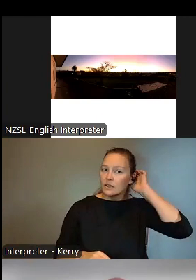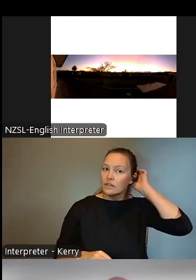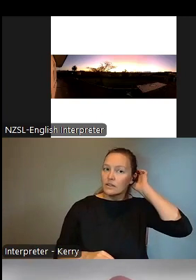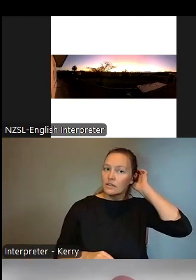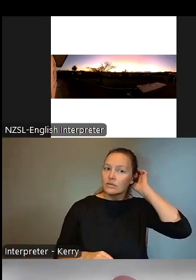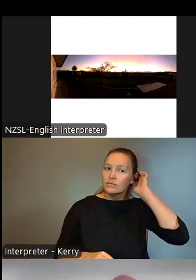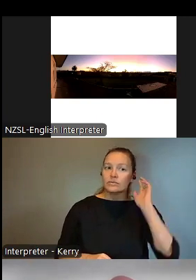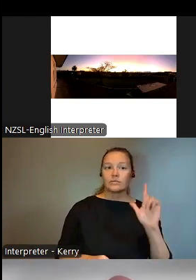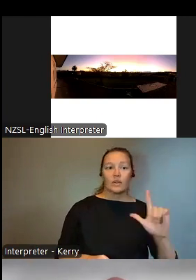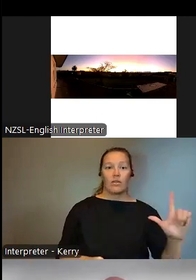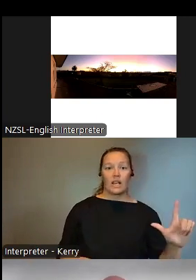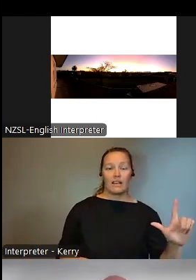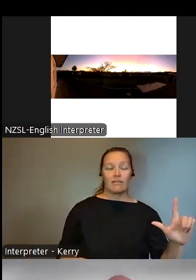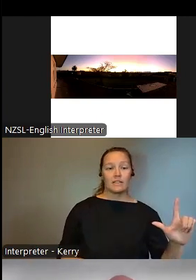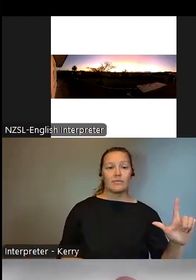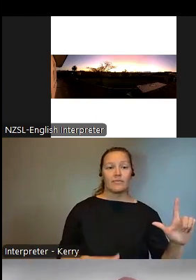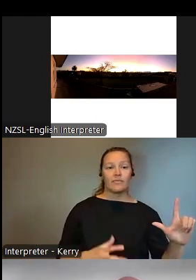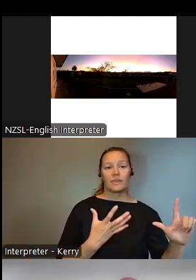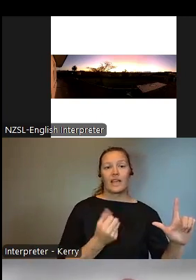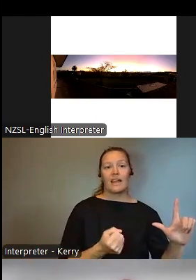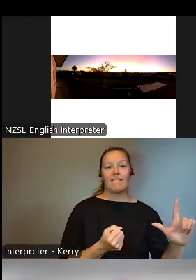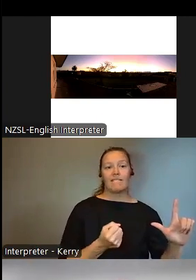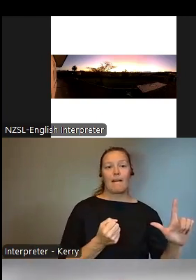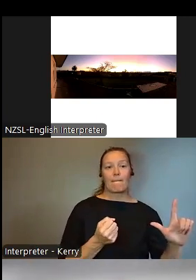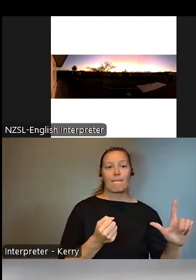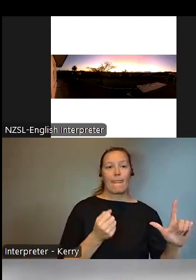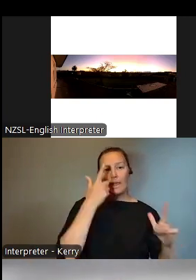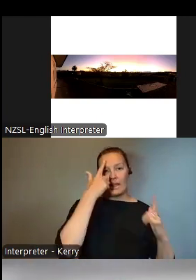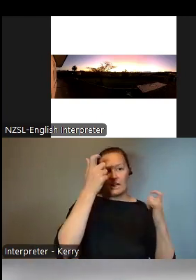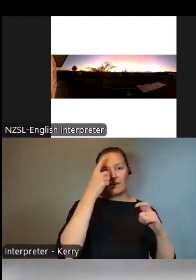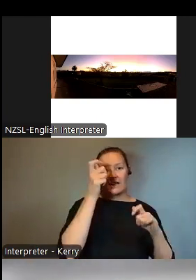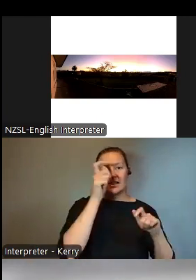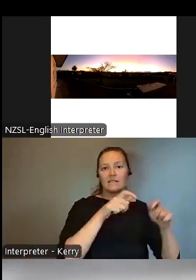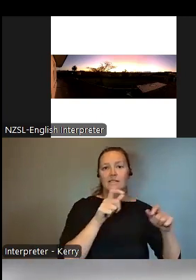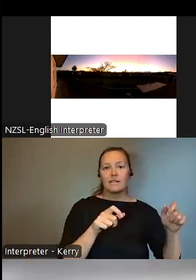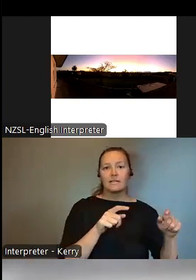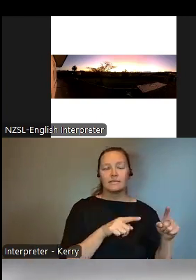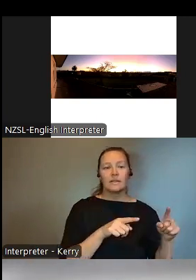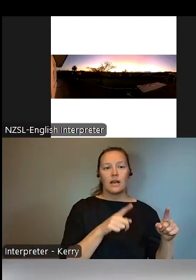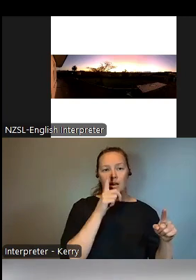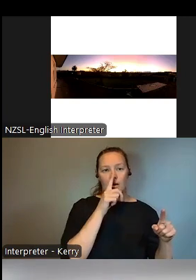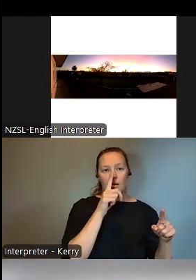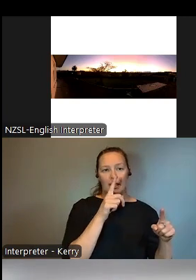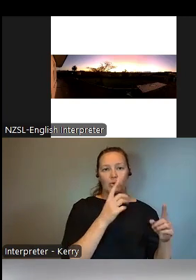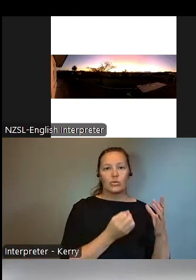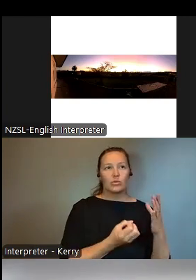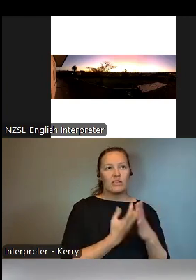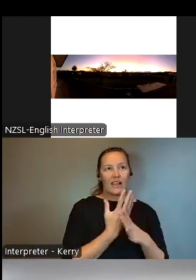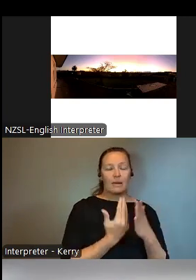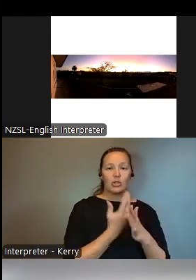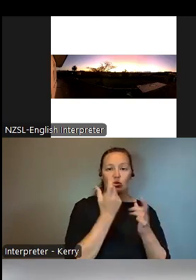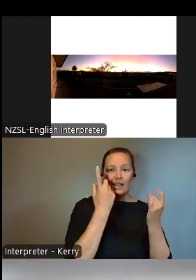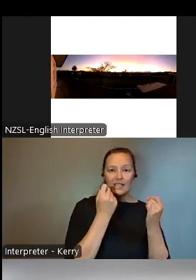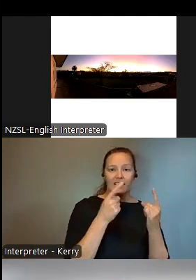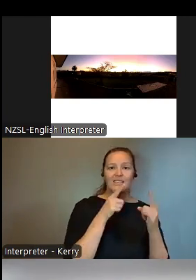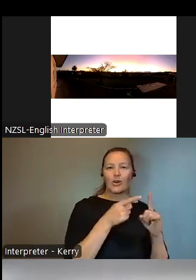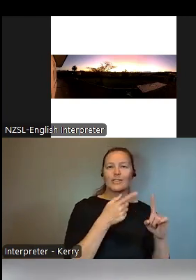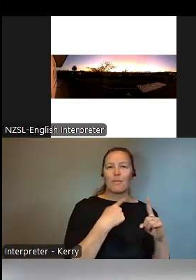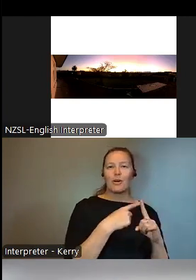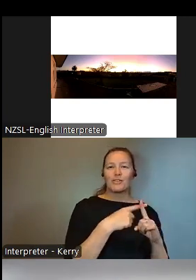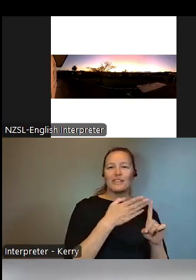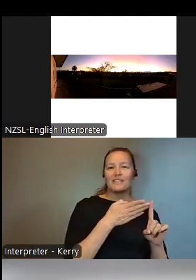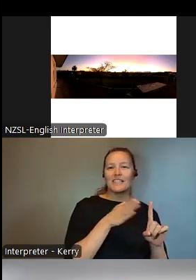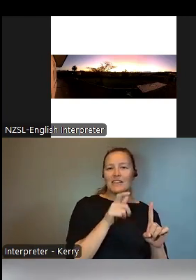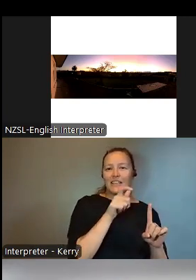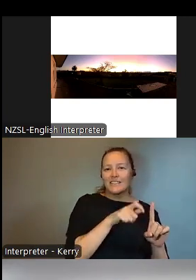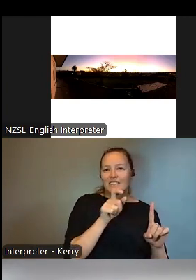left-hand side, you have your innovators, the people who often emerge new ideas. Those are our positive deviants, or they might be the